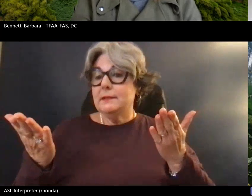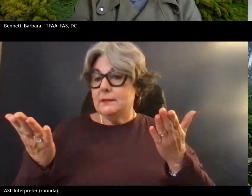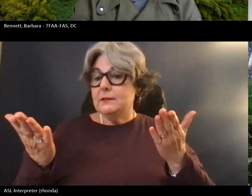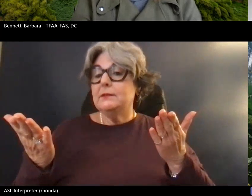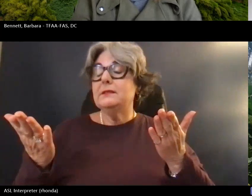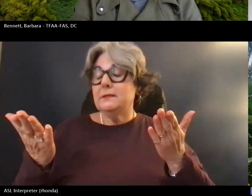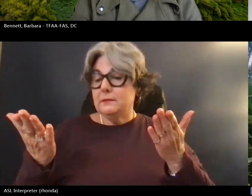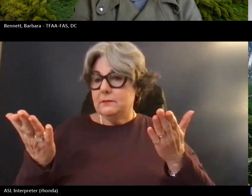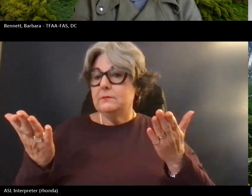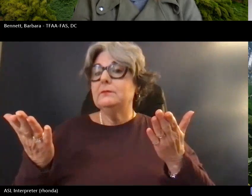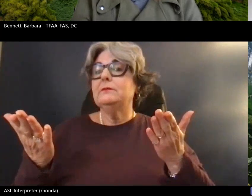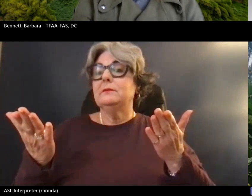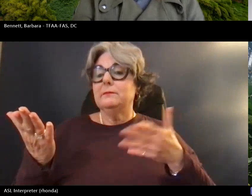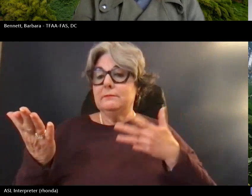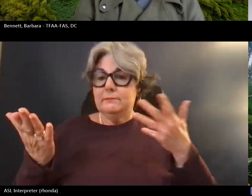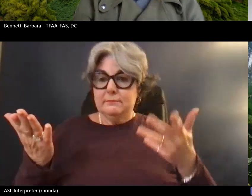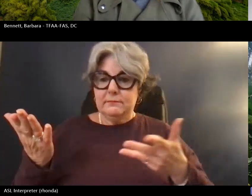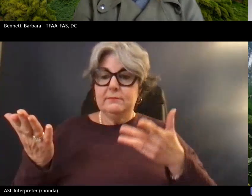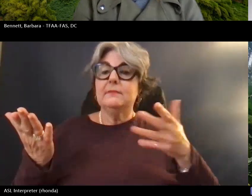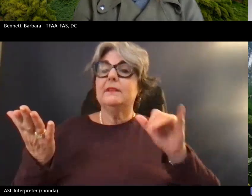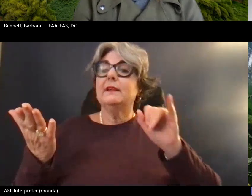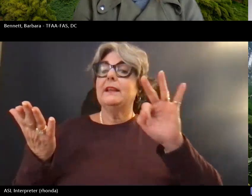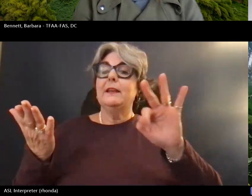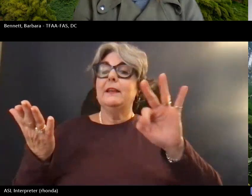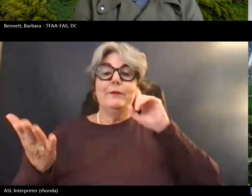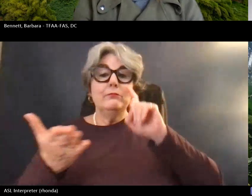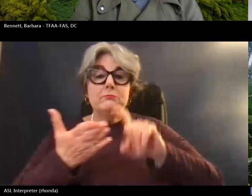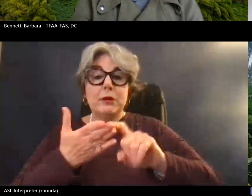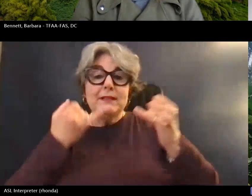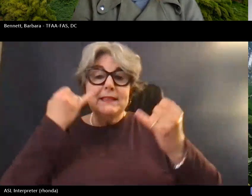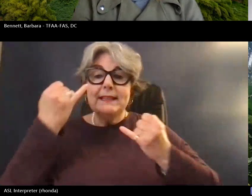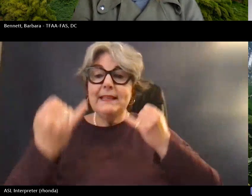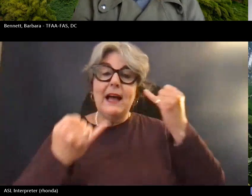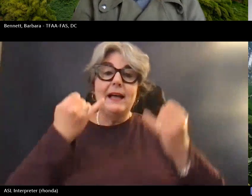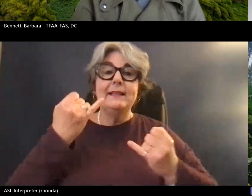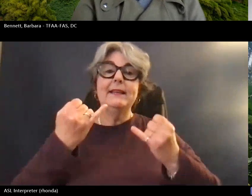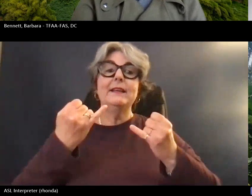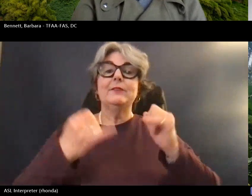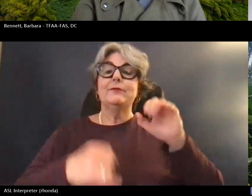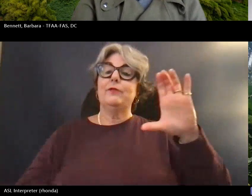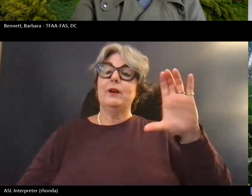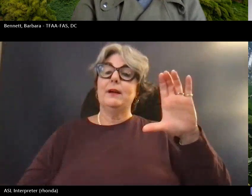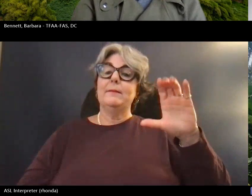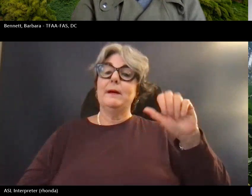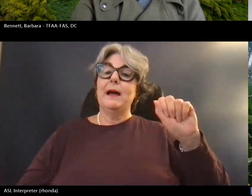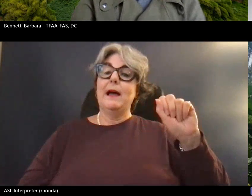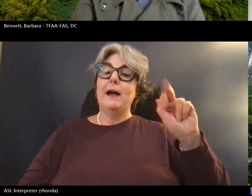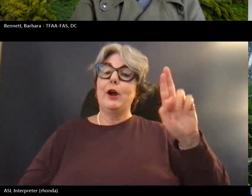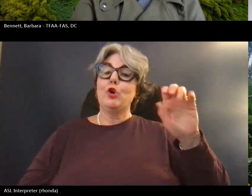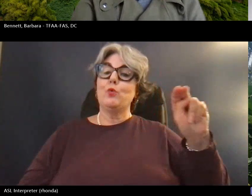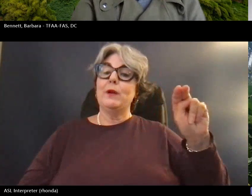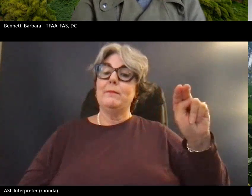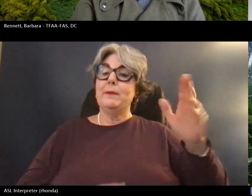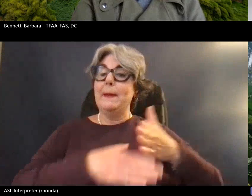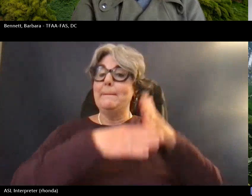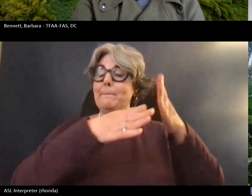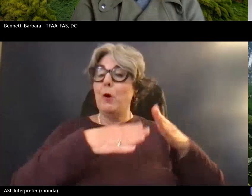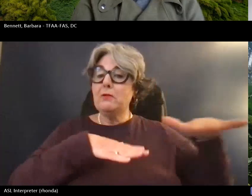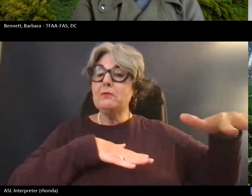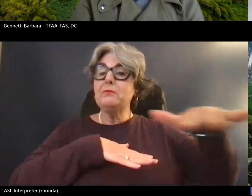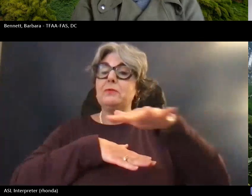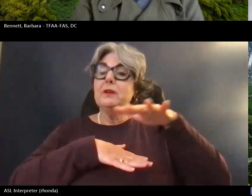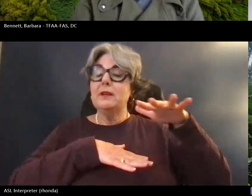to us, if you see any ideas from our Caribbean partners that might be of value or